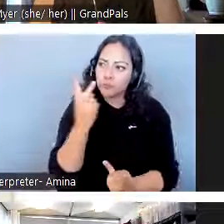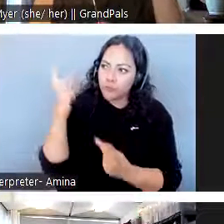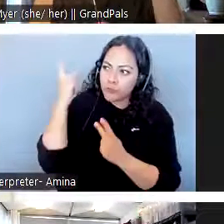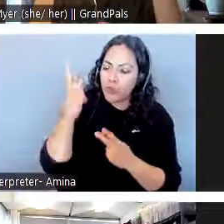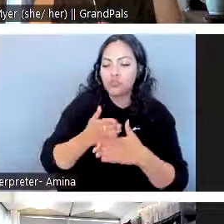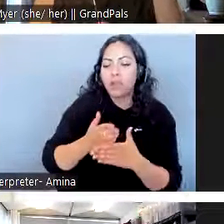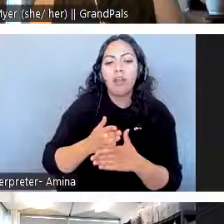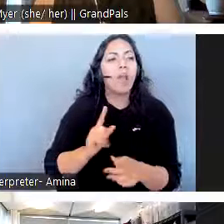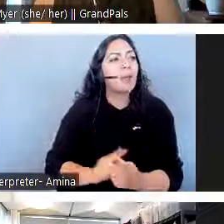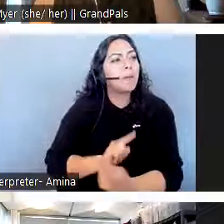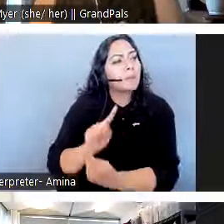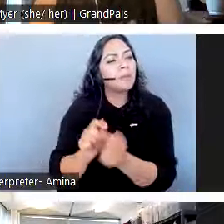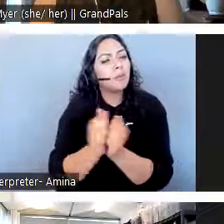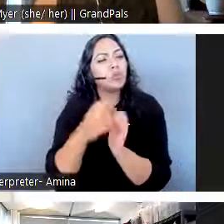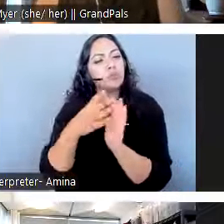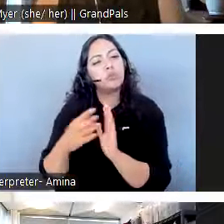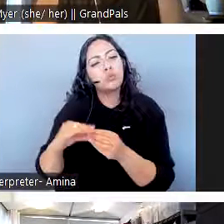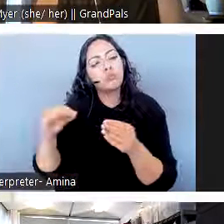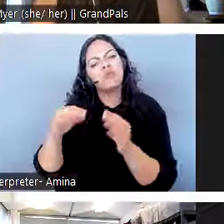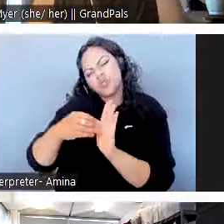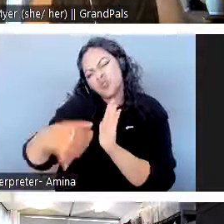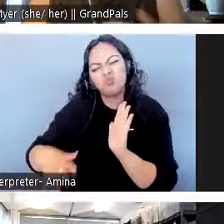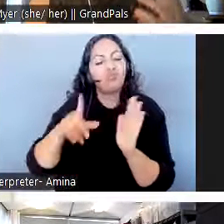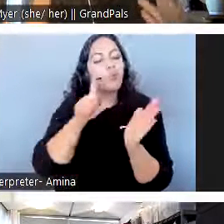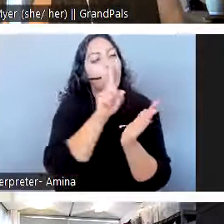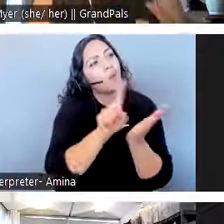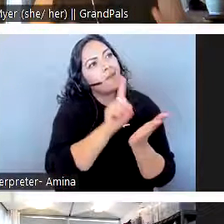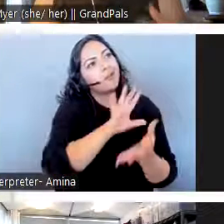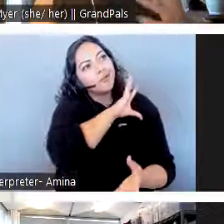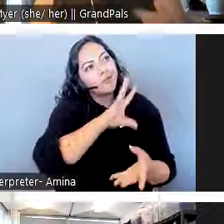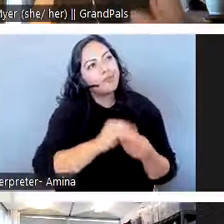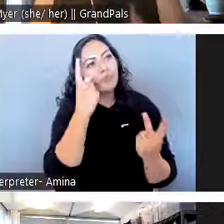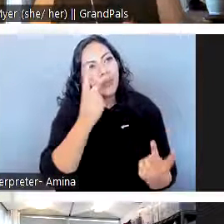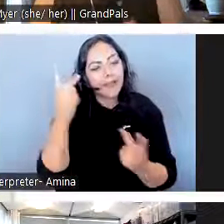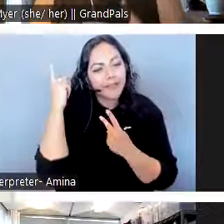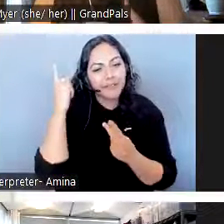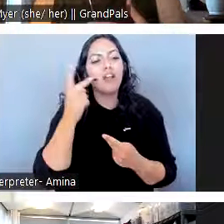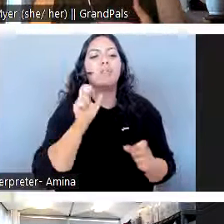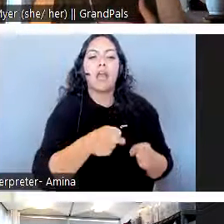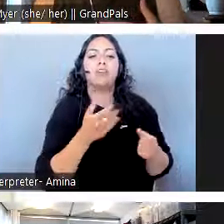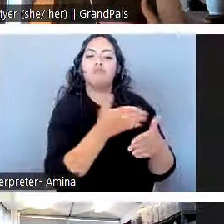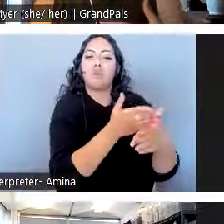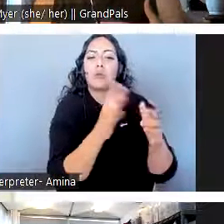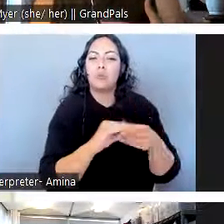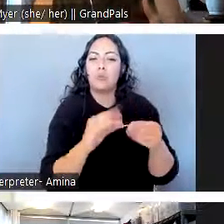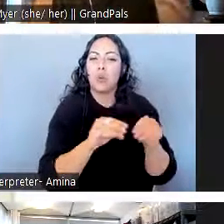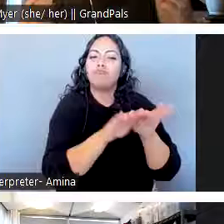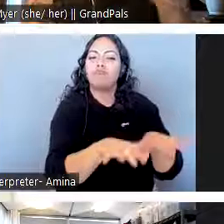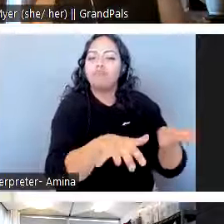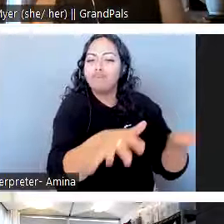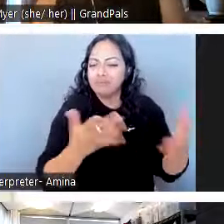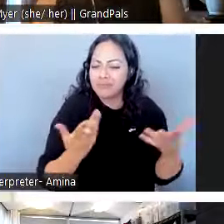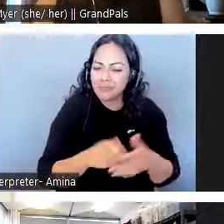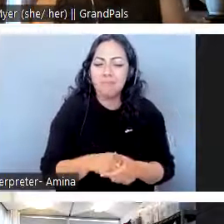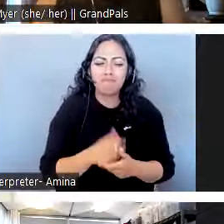from meeting with the students week over week. So those are just a few examples. There's some really neat ones out there, though. I know that